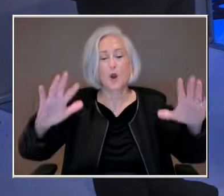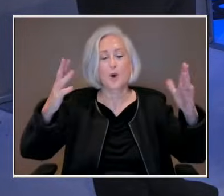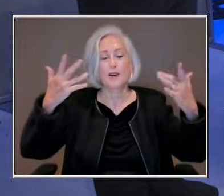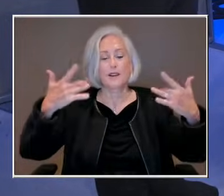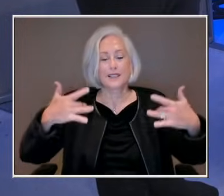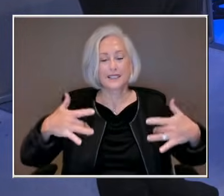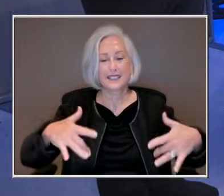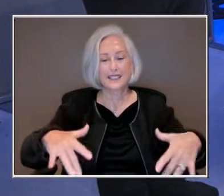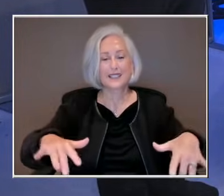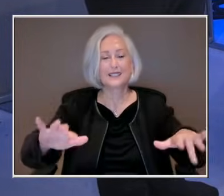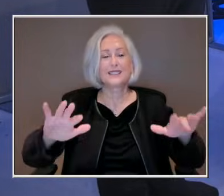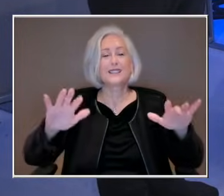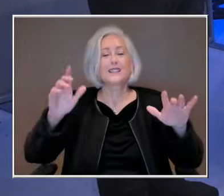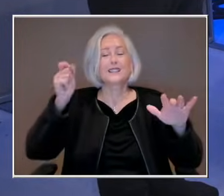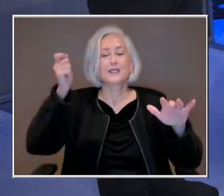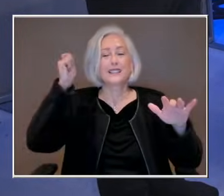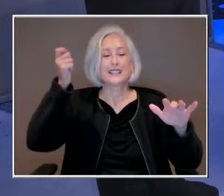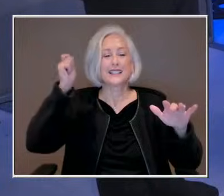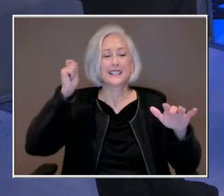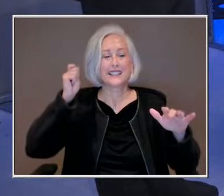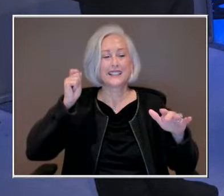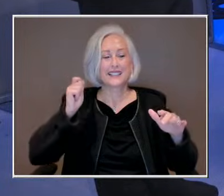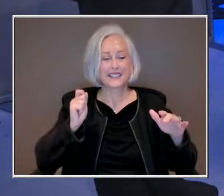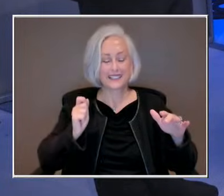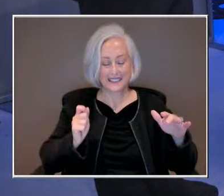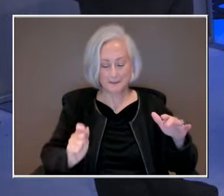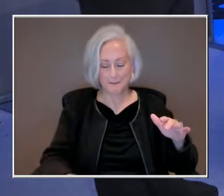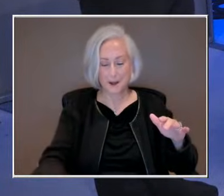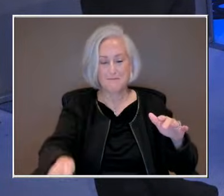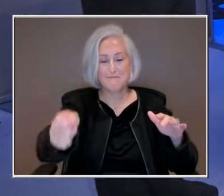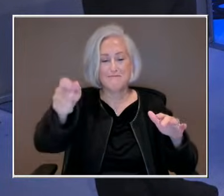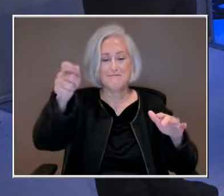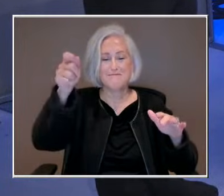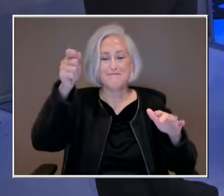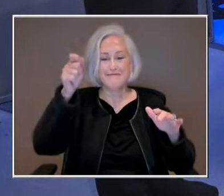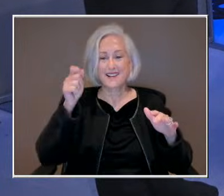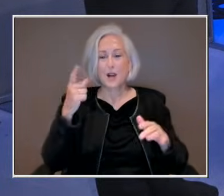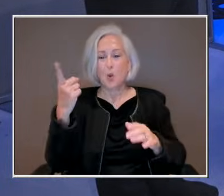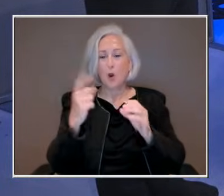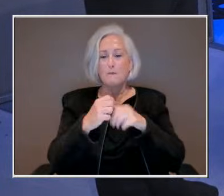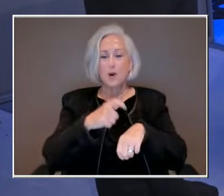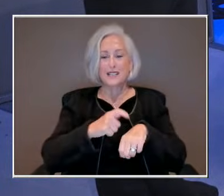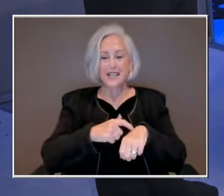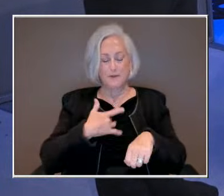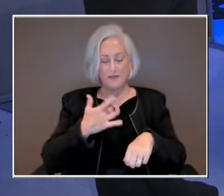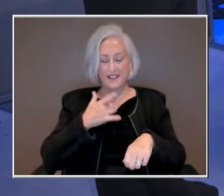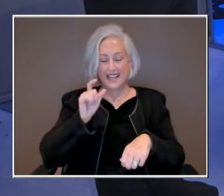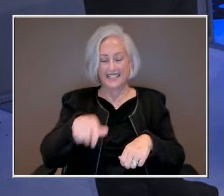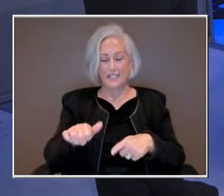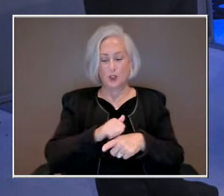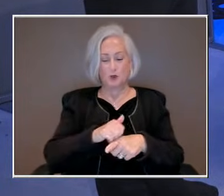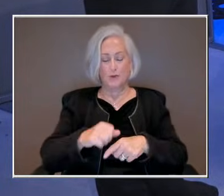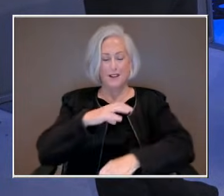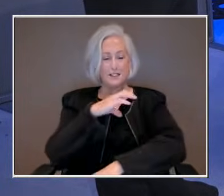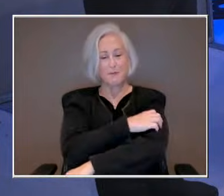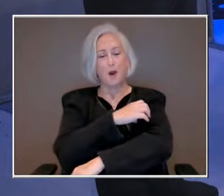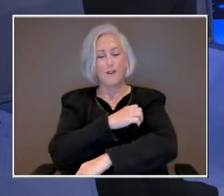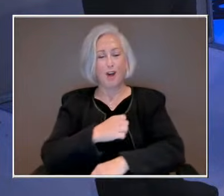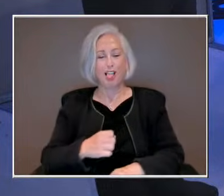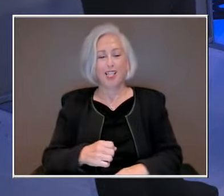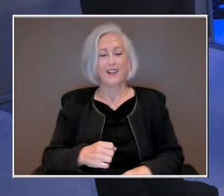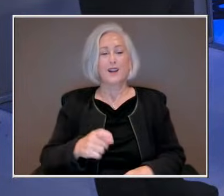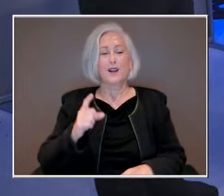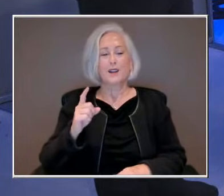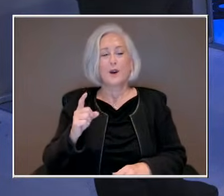1, 2, 3. Oh, I meant to. Can we try that one more time? I feel like I need to go out on a Everybody powerful dampen. note. Okay, Everybody ready? dampen. Okay. And